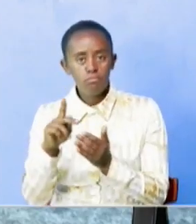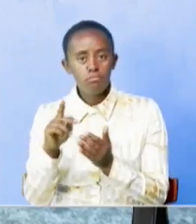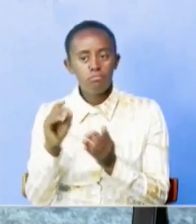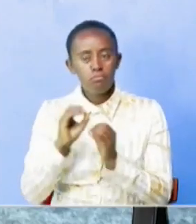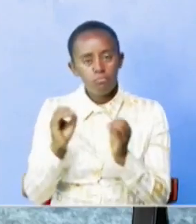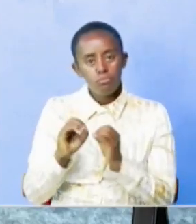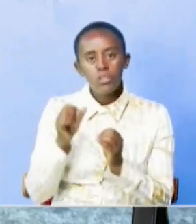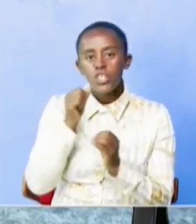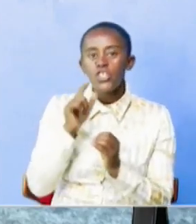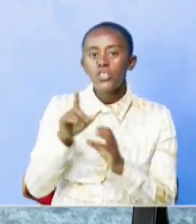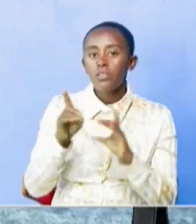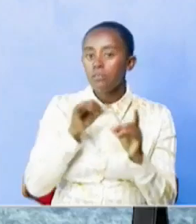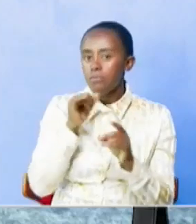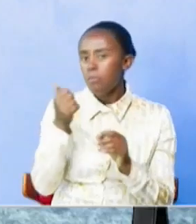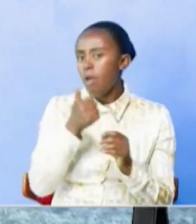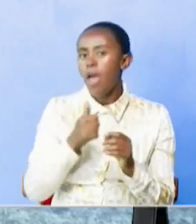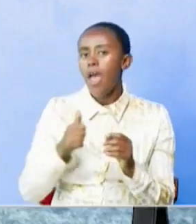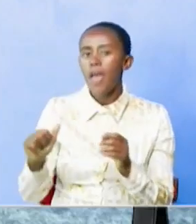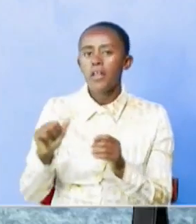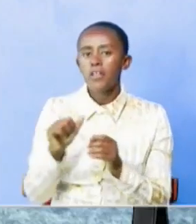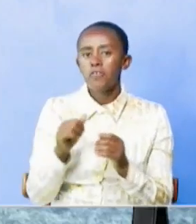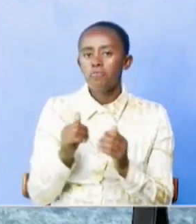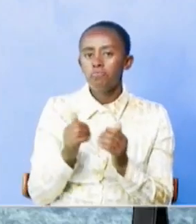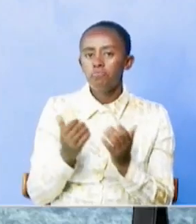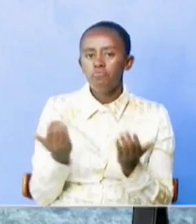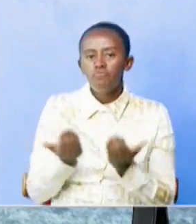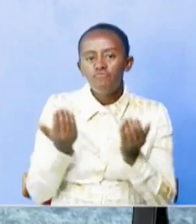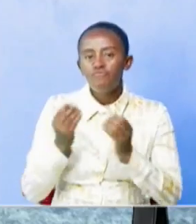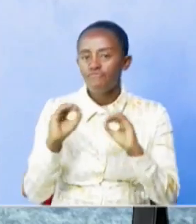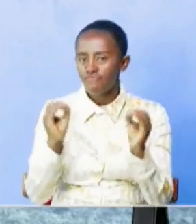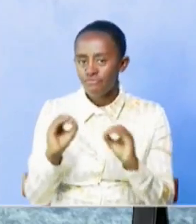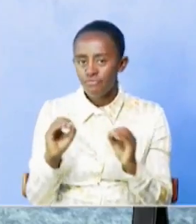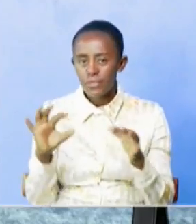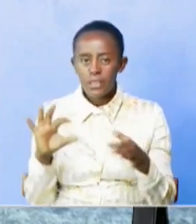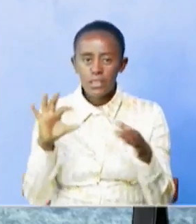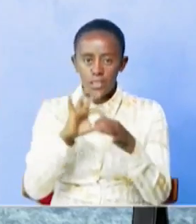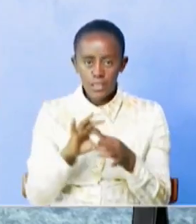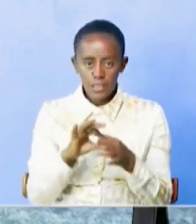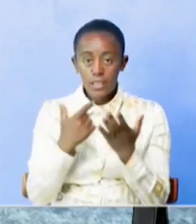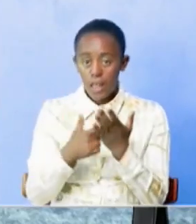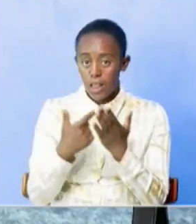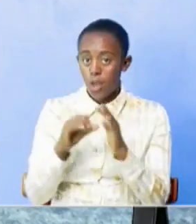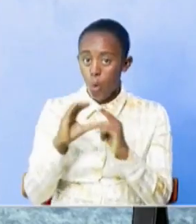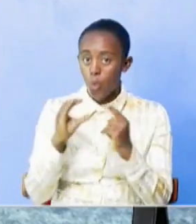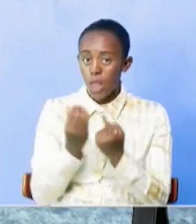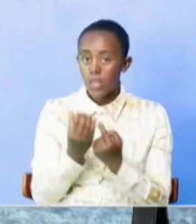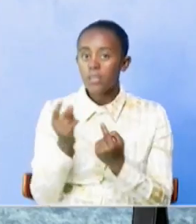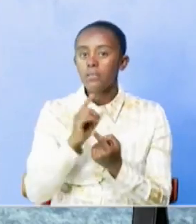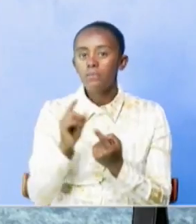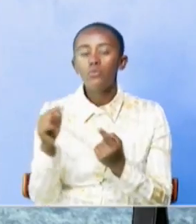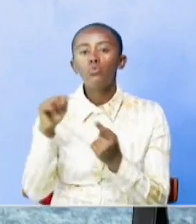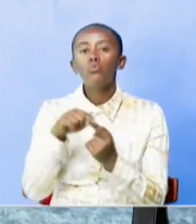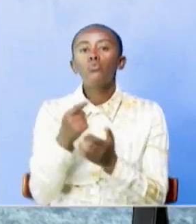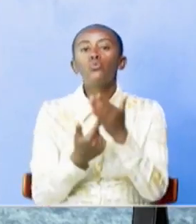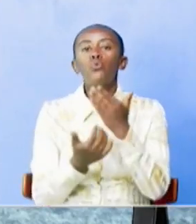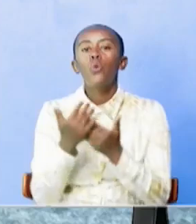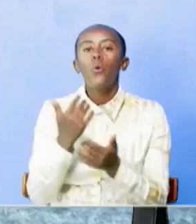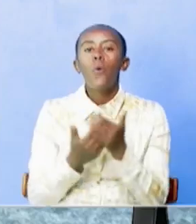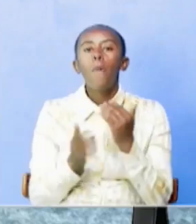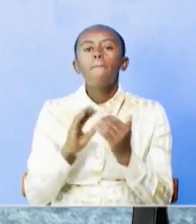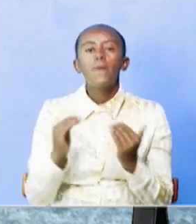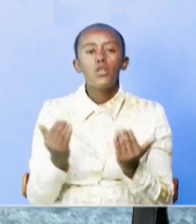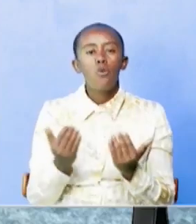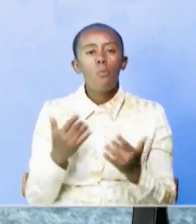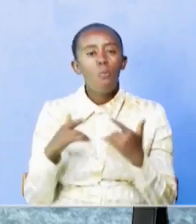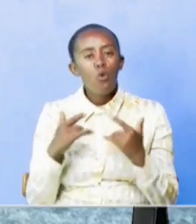or she doesn't have any spark. Spark is related in this context to talk about